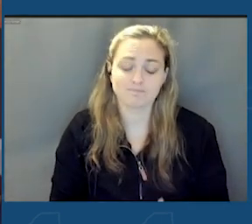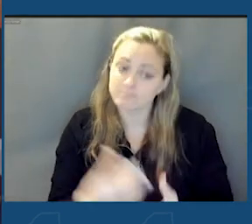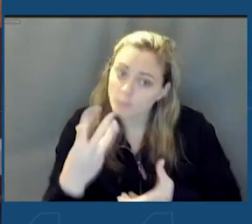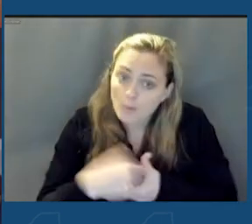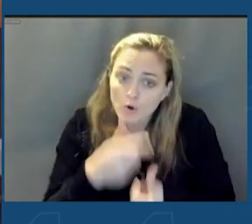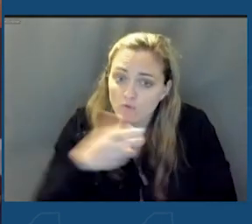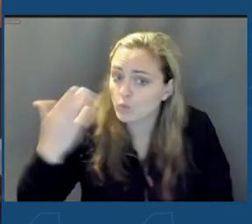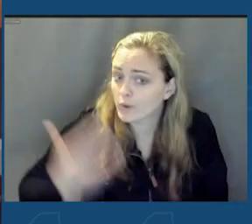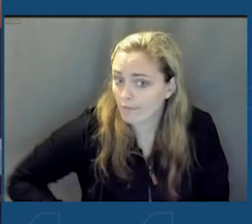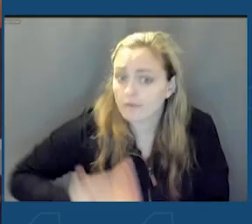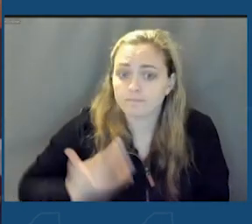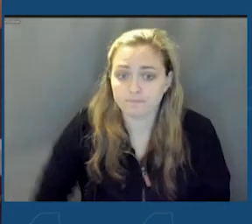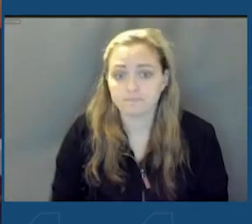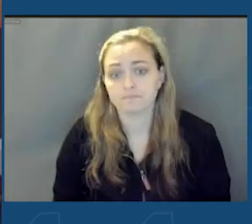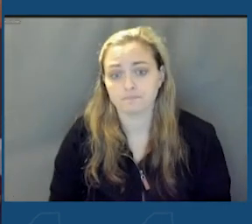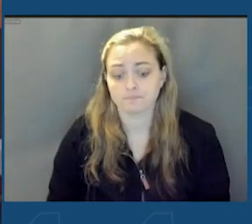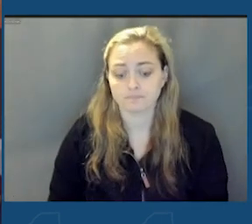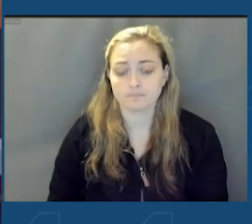are.